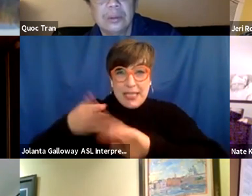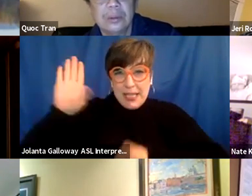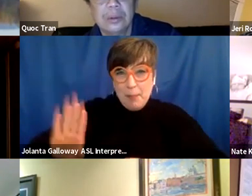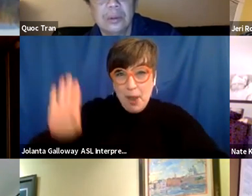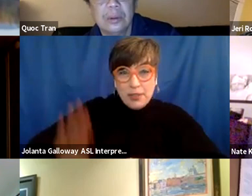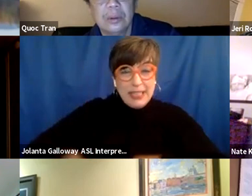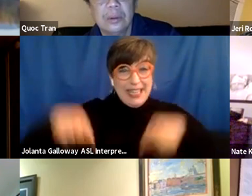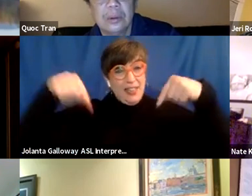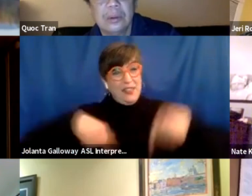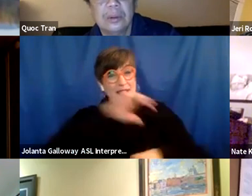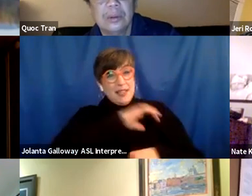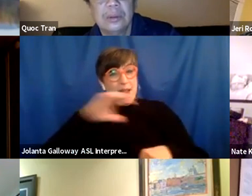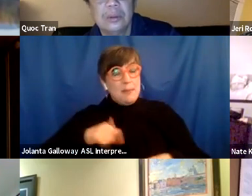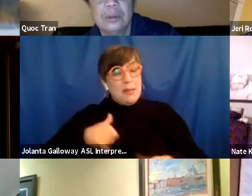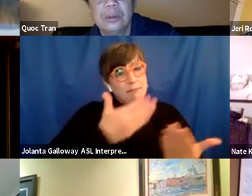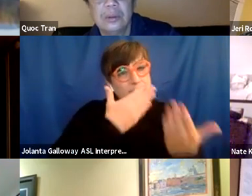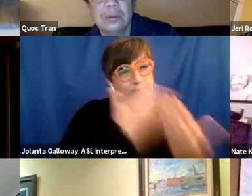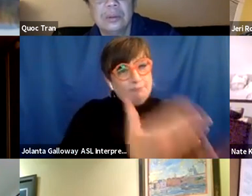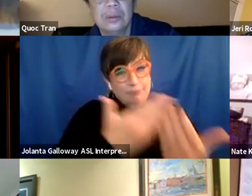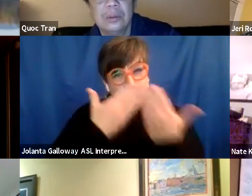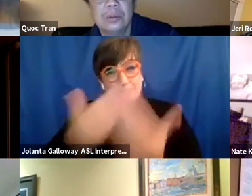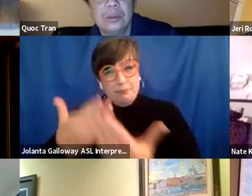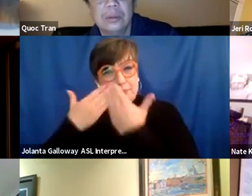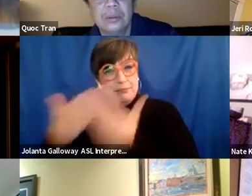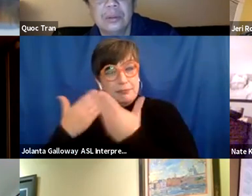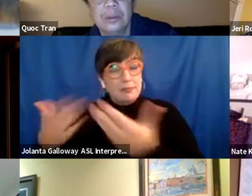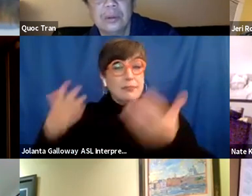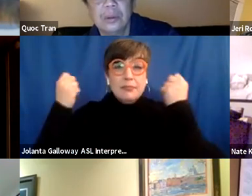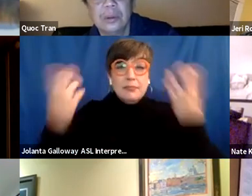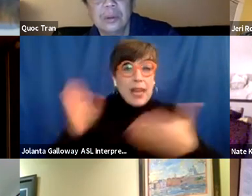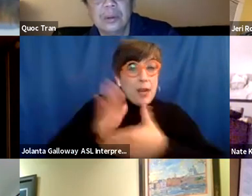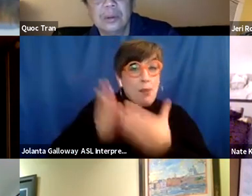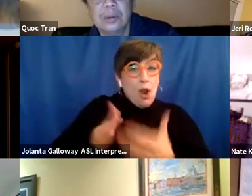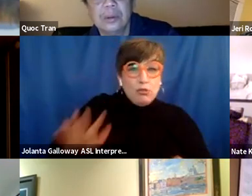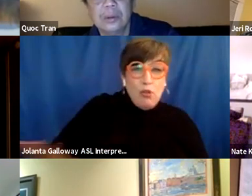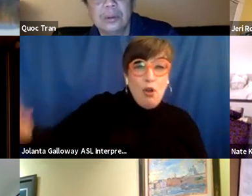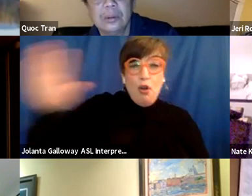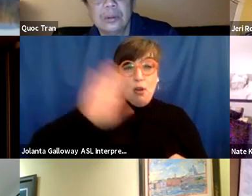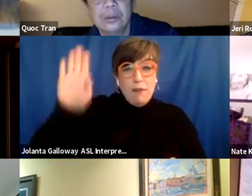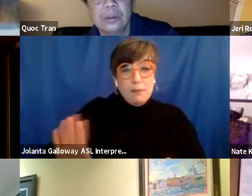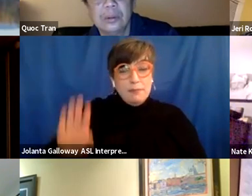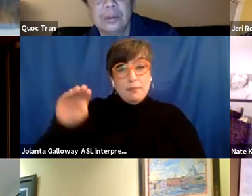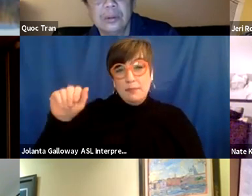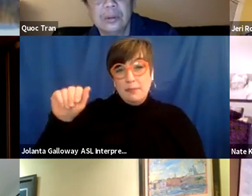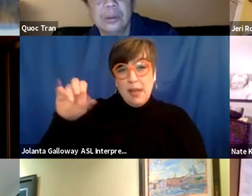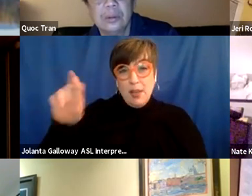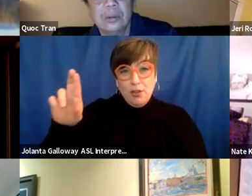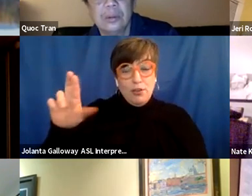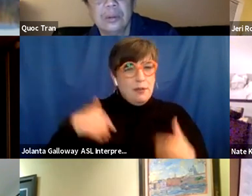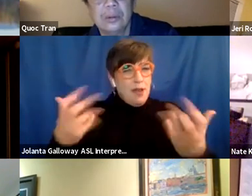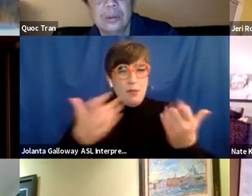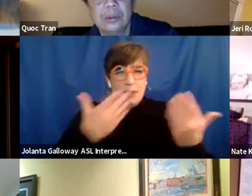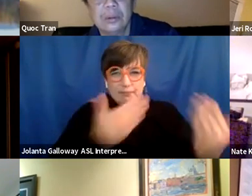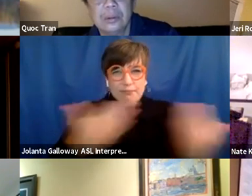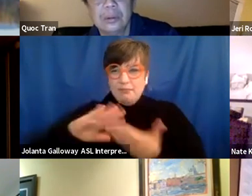this committee, our many community partners across this city, the mayor, and all of his cabinet